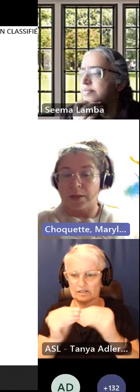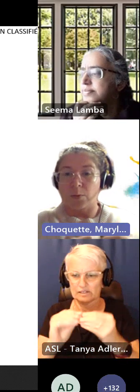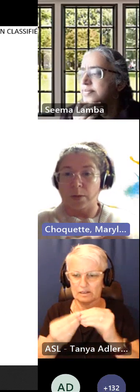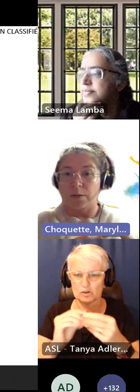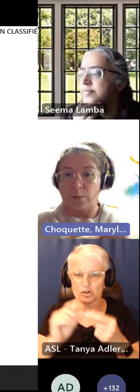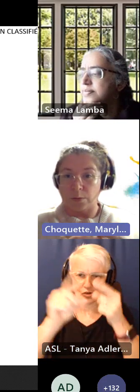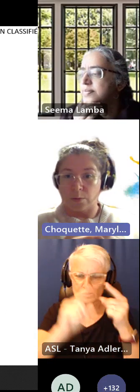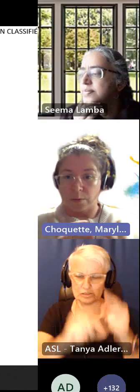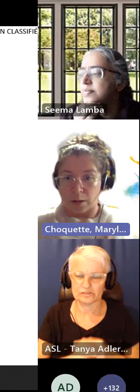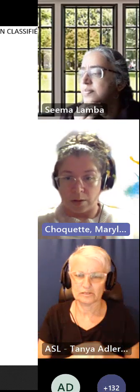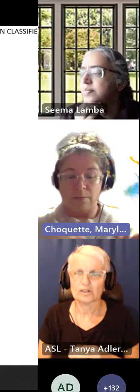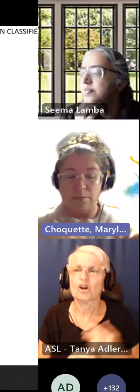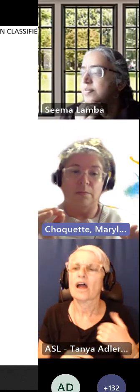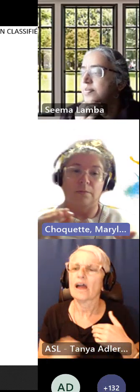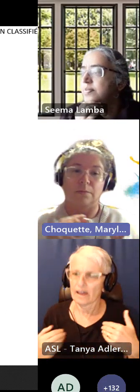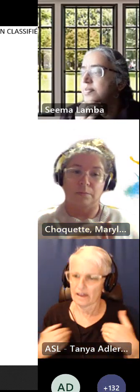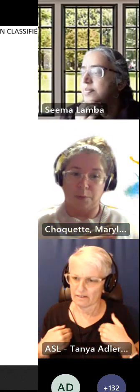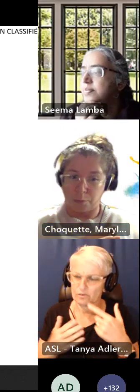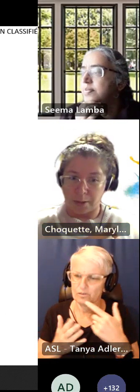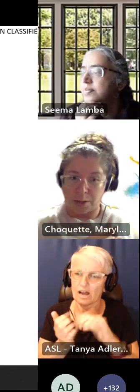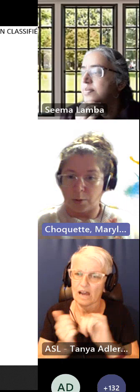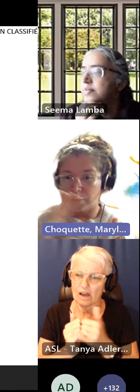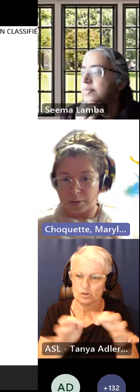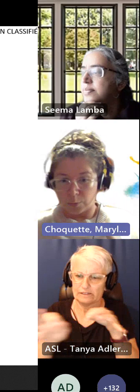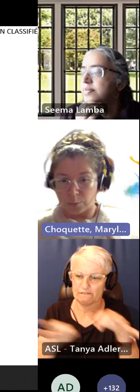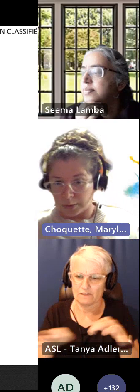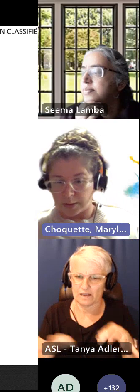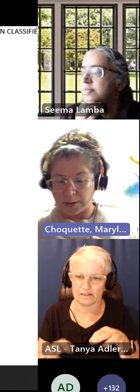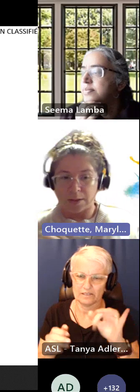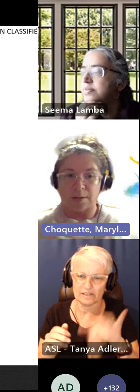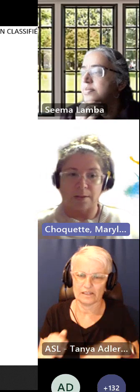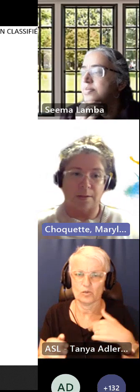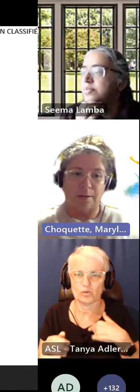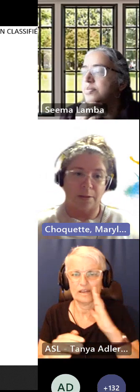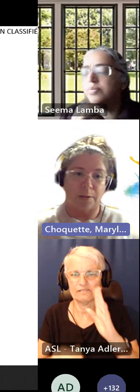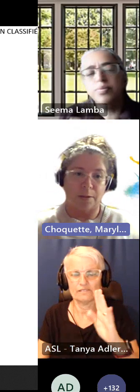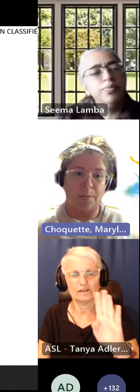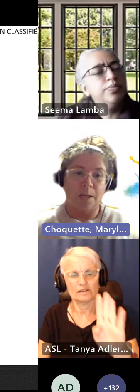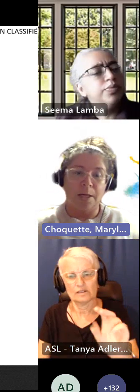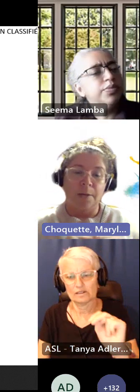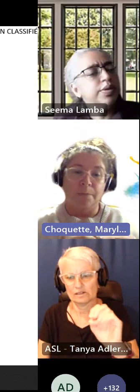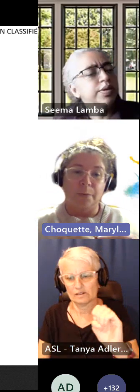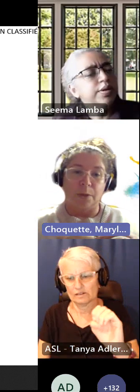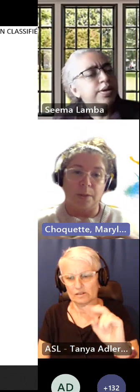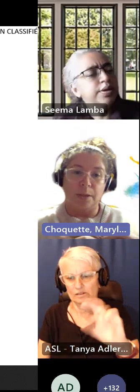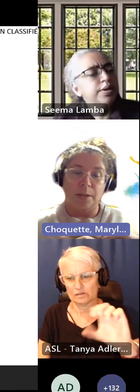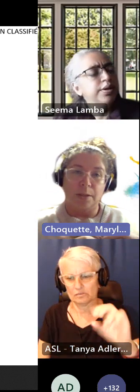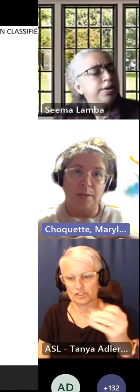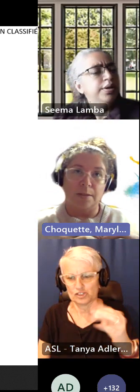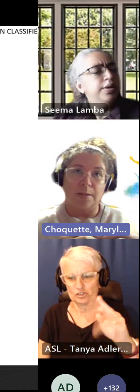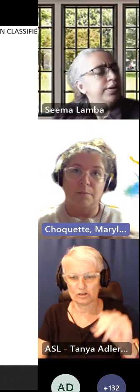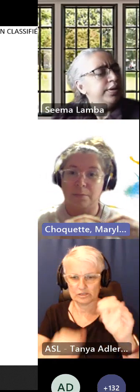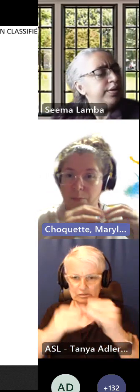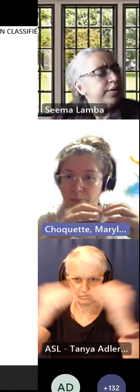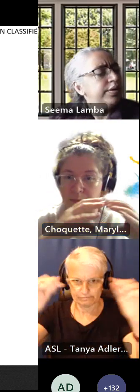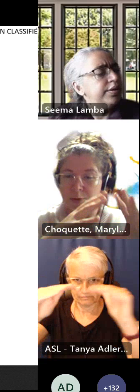way to define what those goals are. Benchmarks we'll discuss at a later time, but